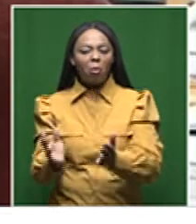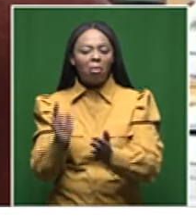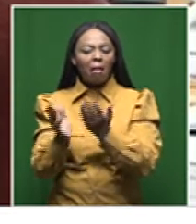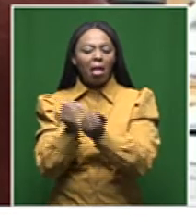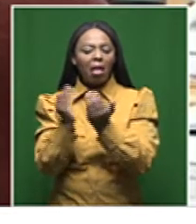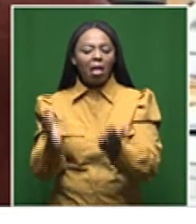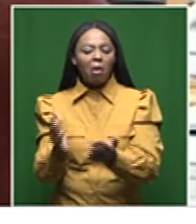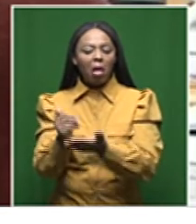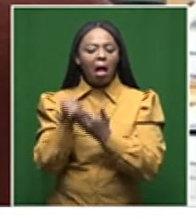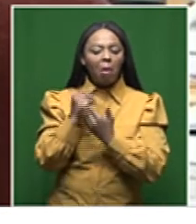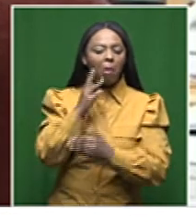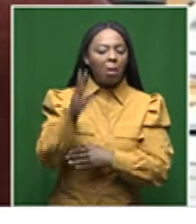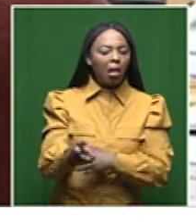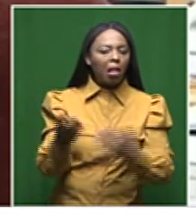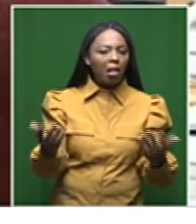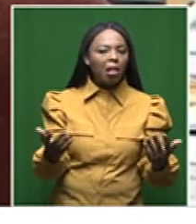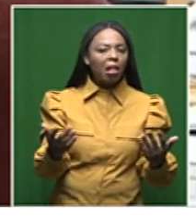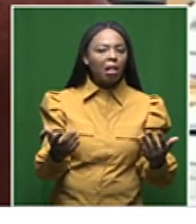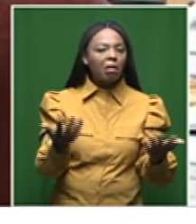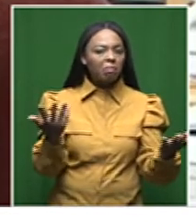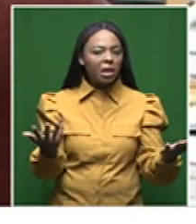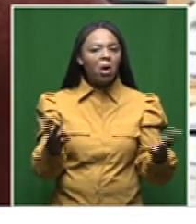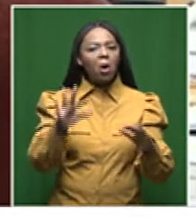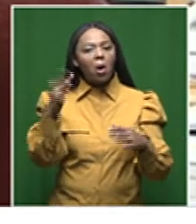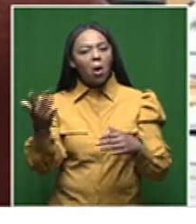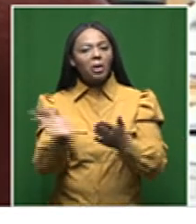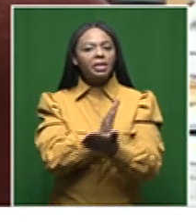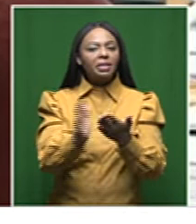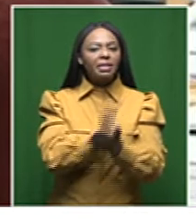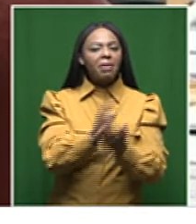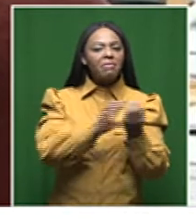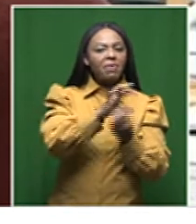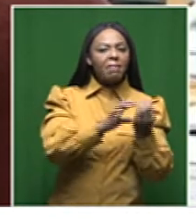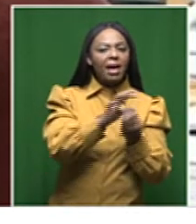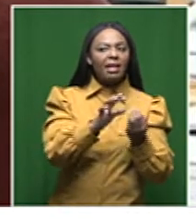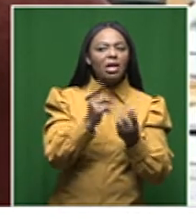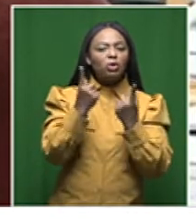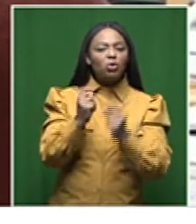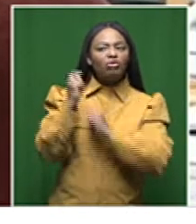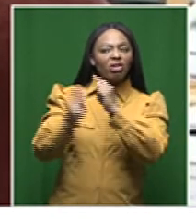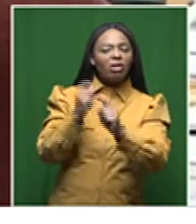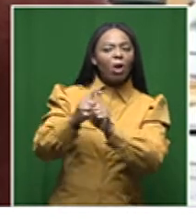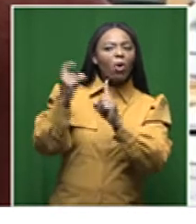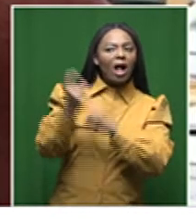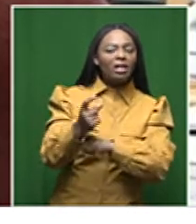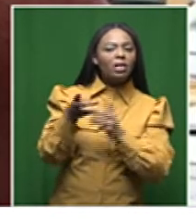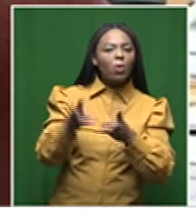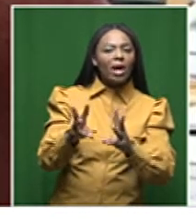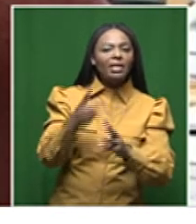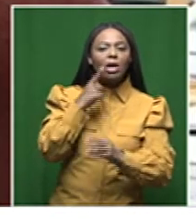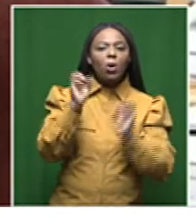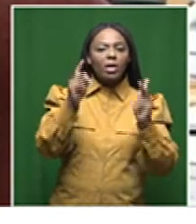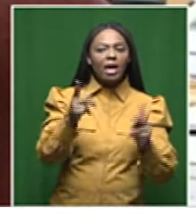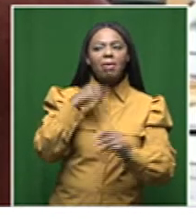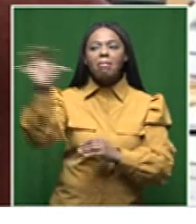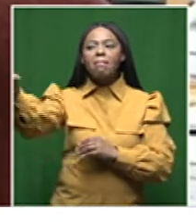will find a wife for the husband, another person who will have the baby. Or if they think, and for